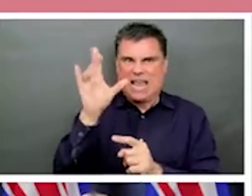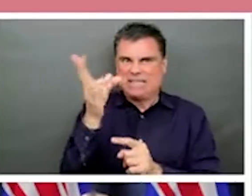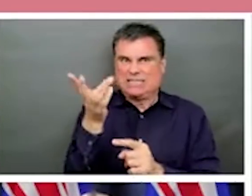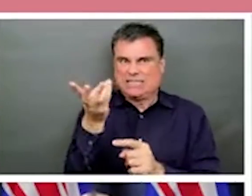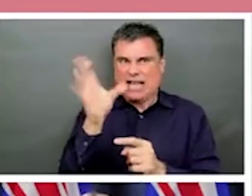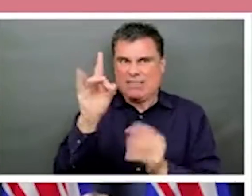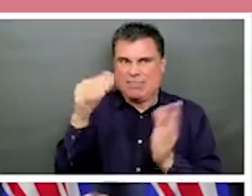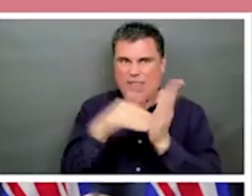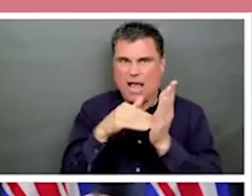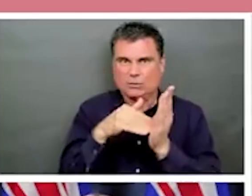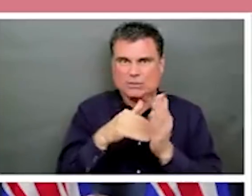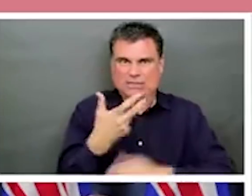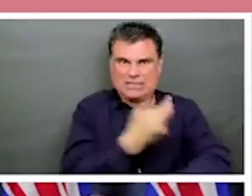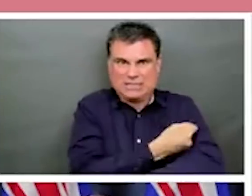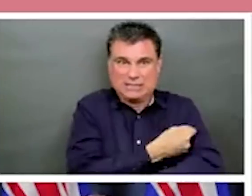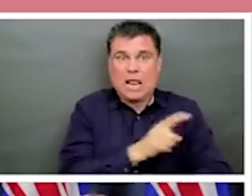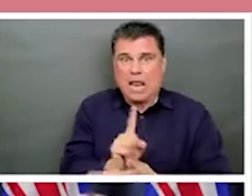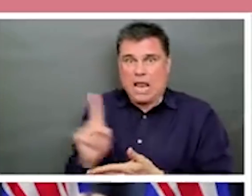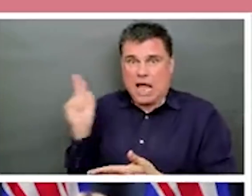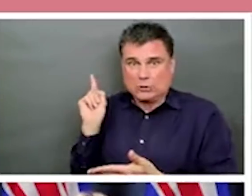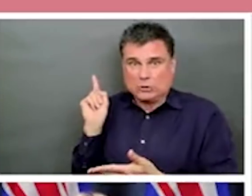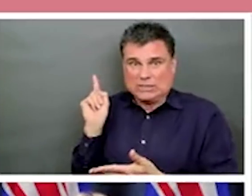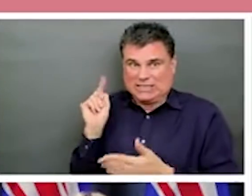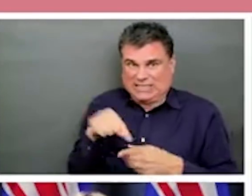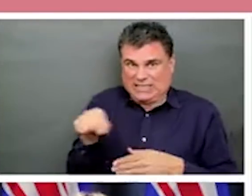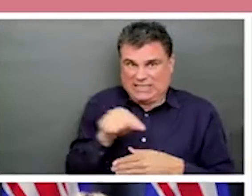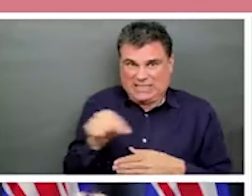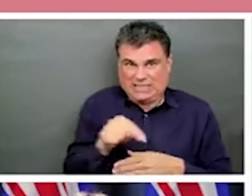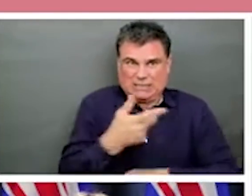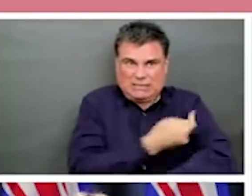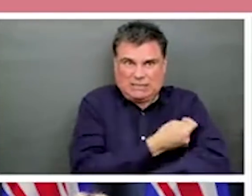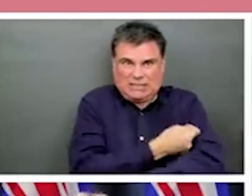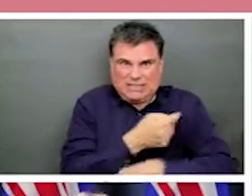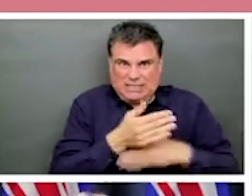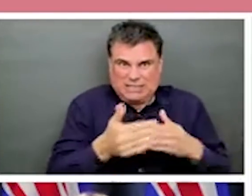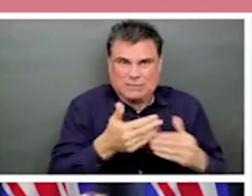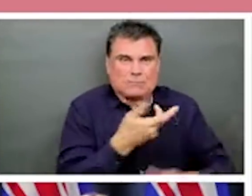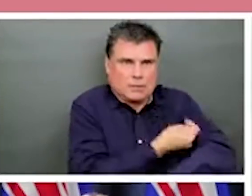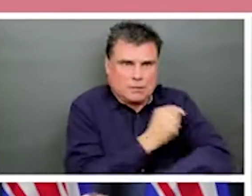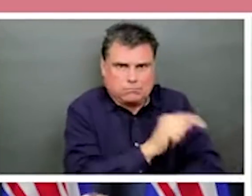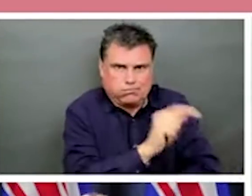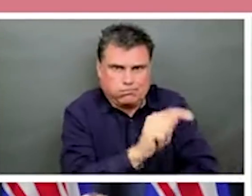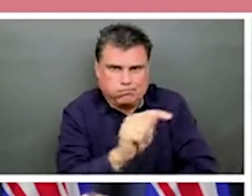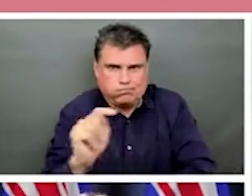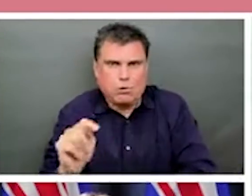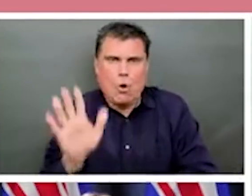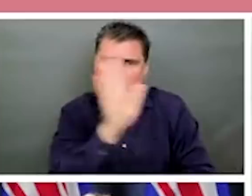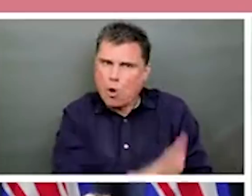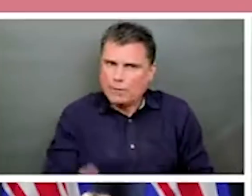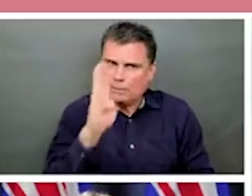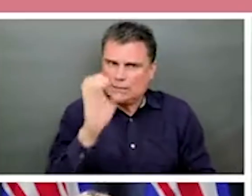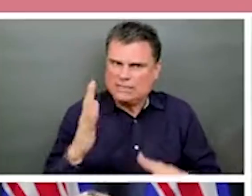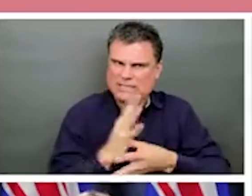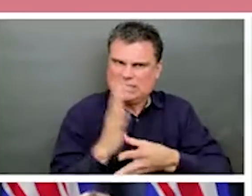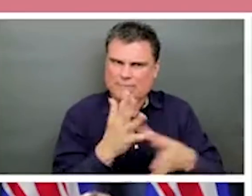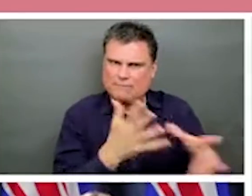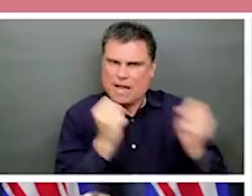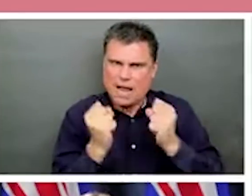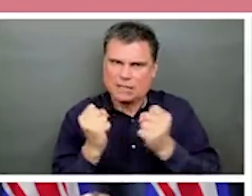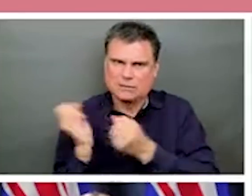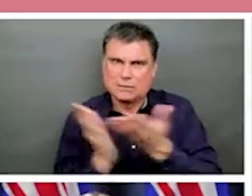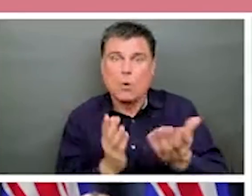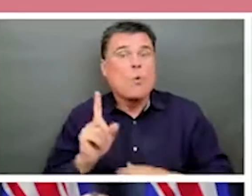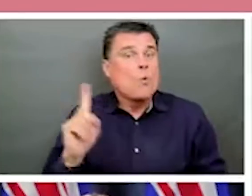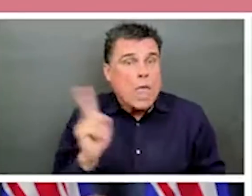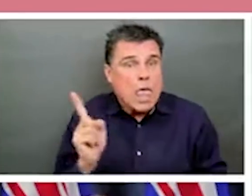week. That has now been started to being used in places across the province, and I'll provide more